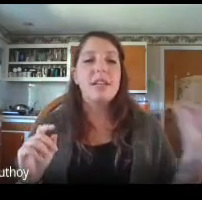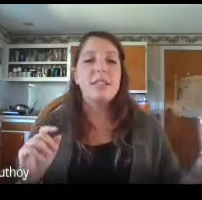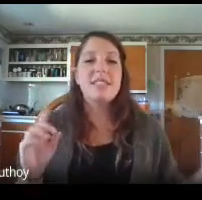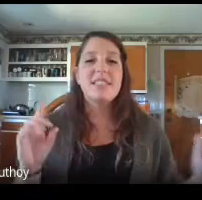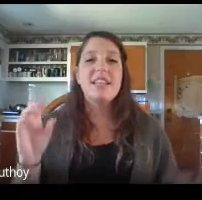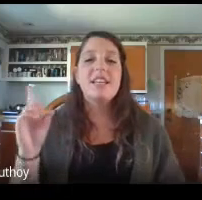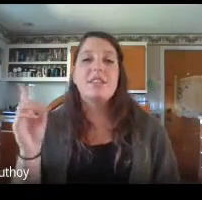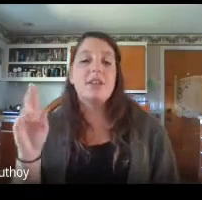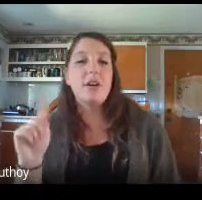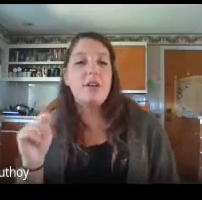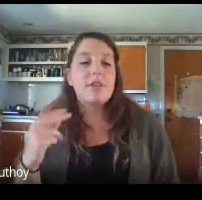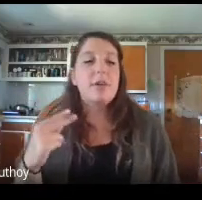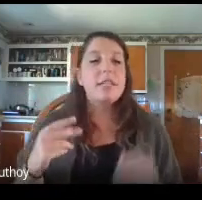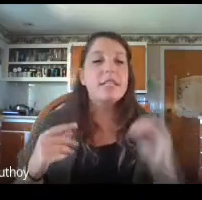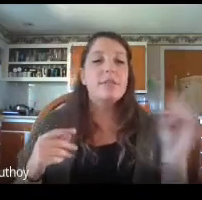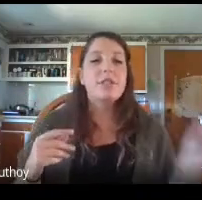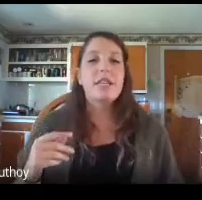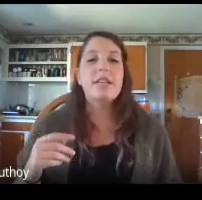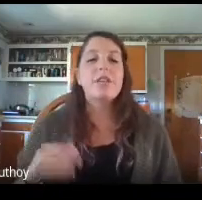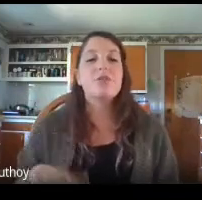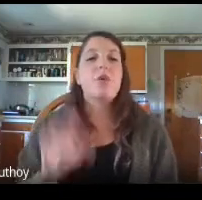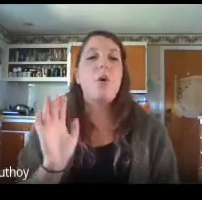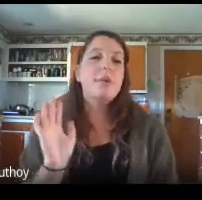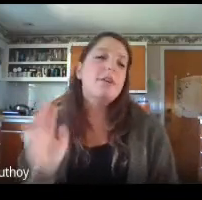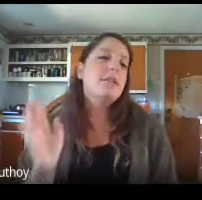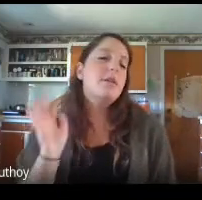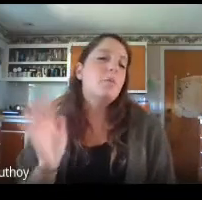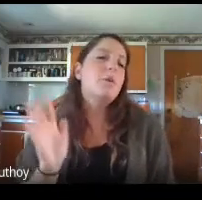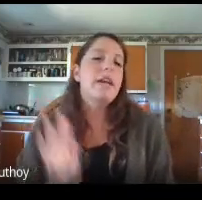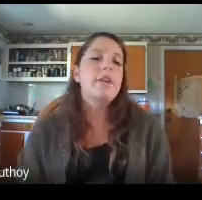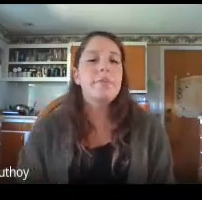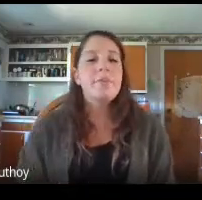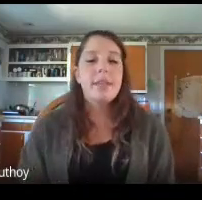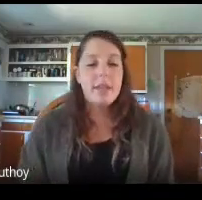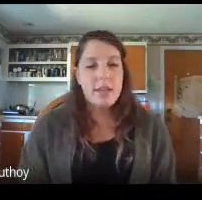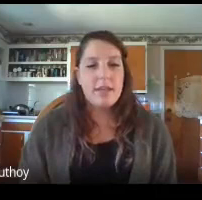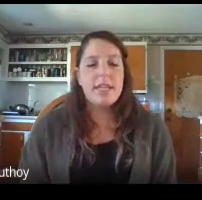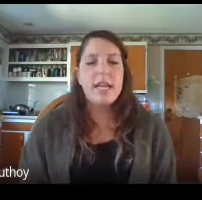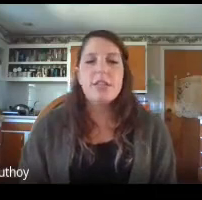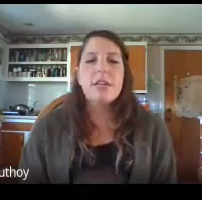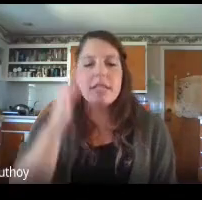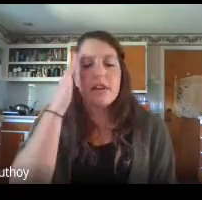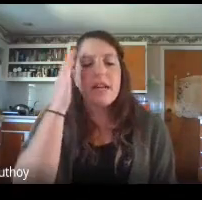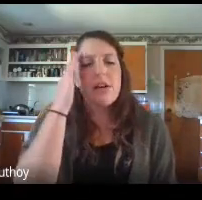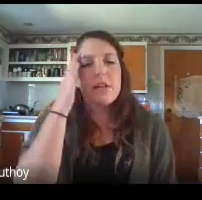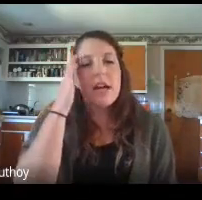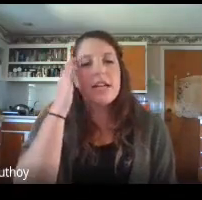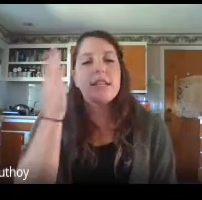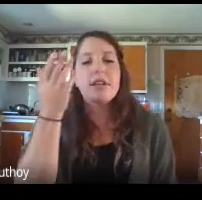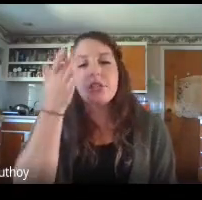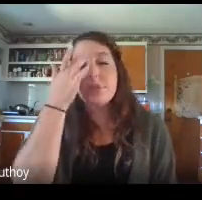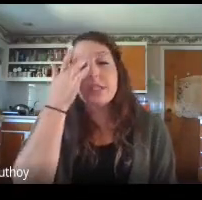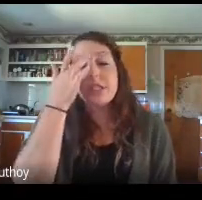both hands, start off with one and switch to the other. You should only be using one hand. Think it to yourself now, are